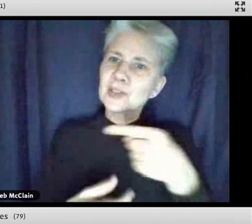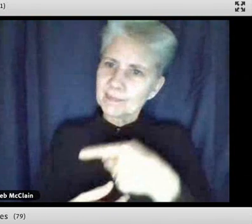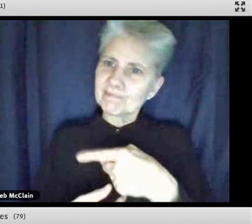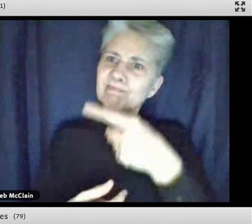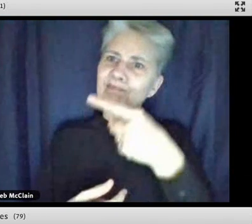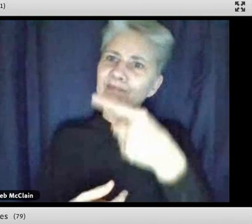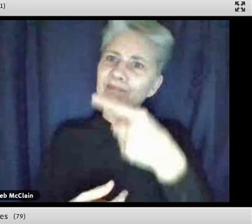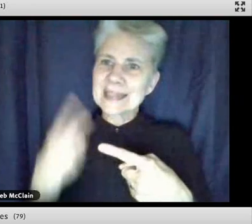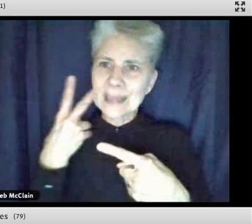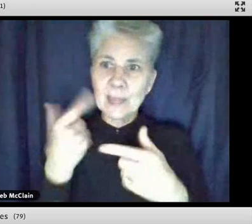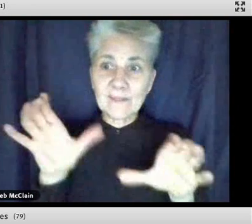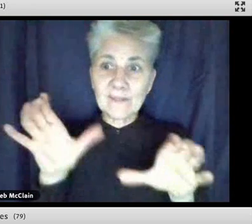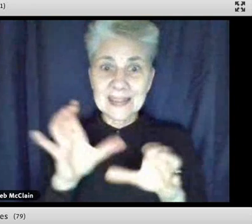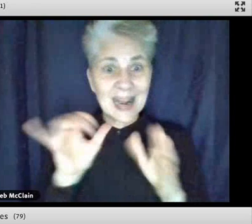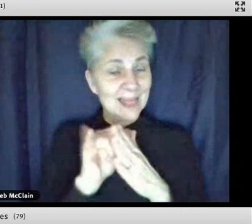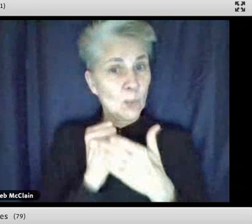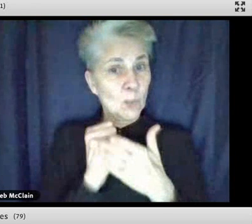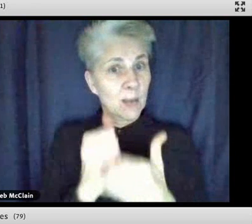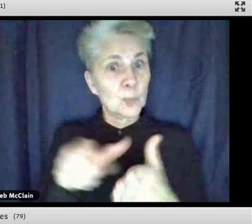libraries have done, and that's just going to help you.